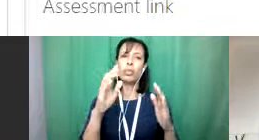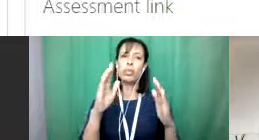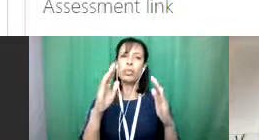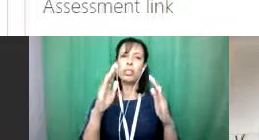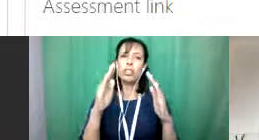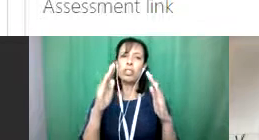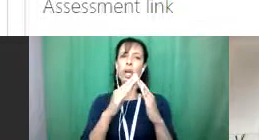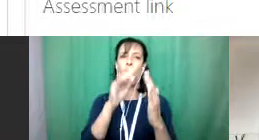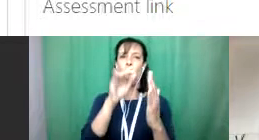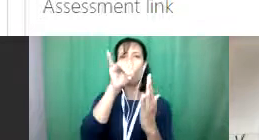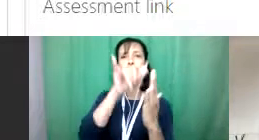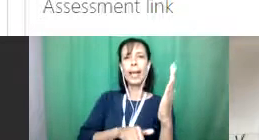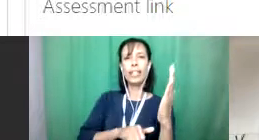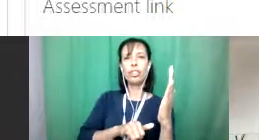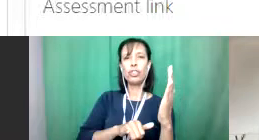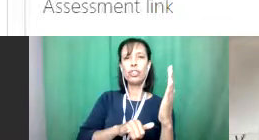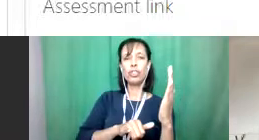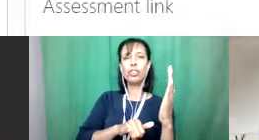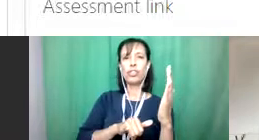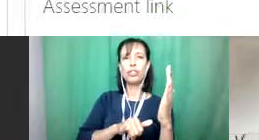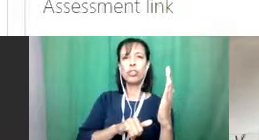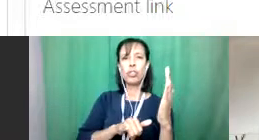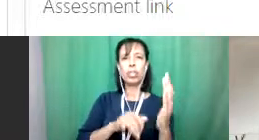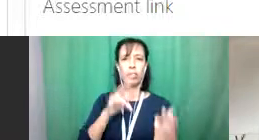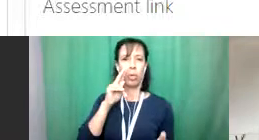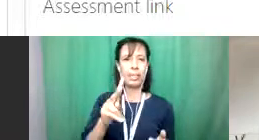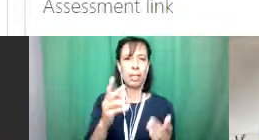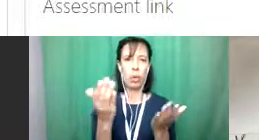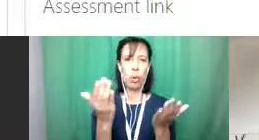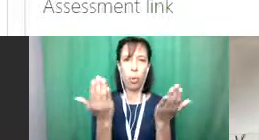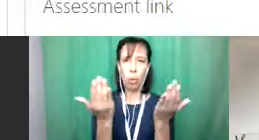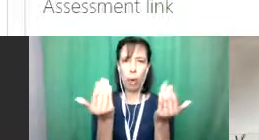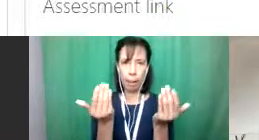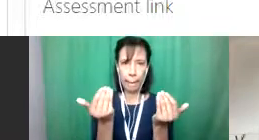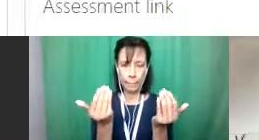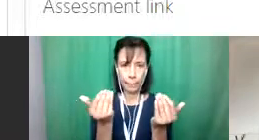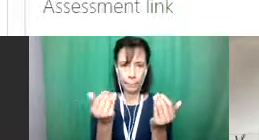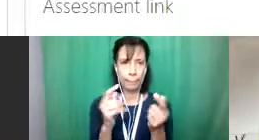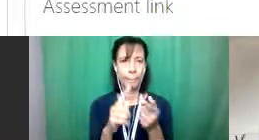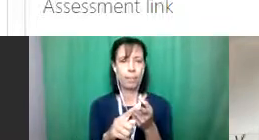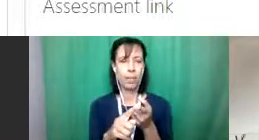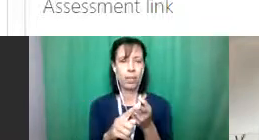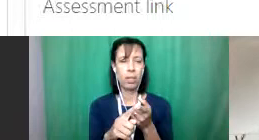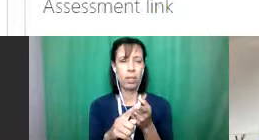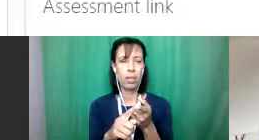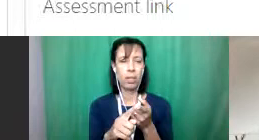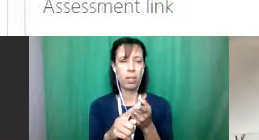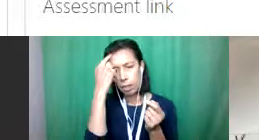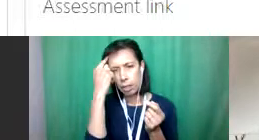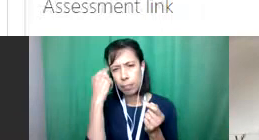project Moodle site. You've got the welcome there, and you've got these various